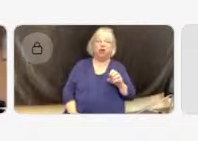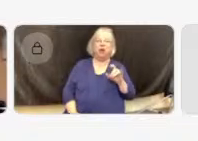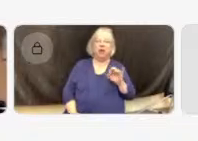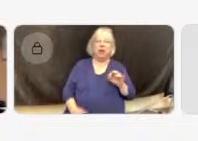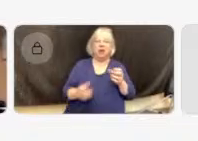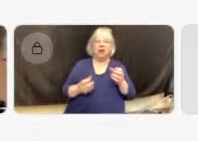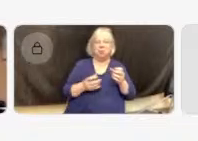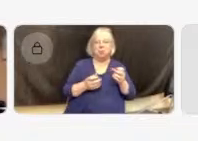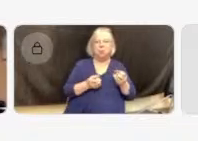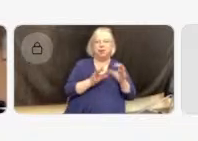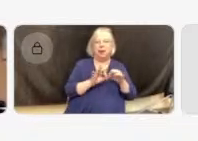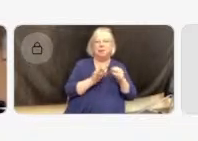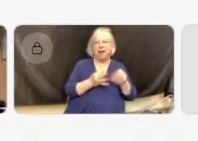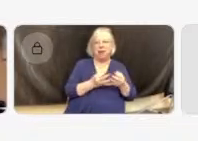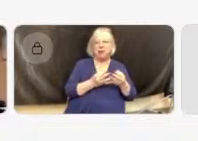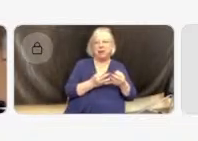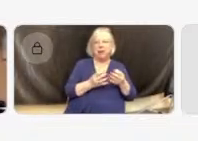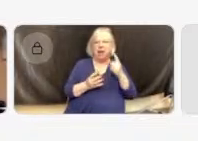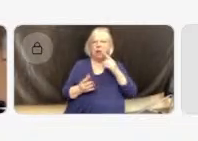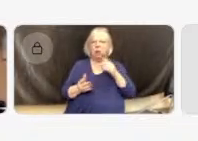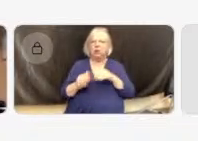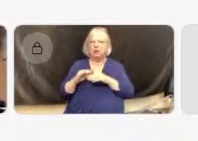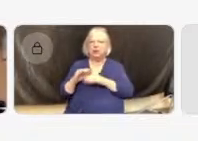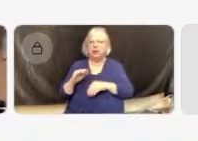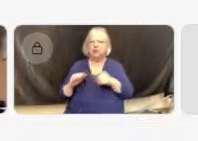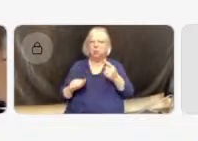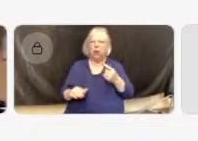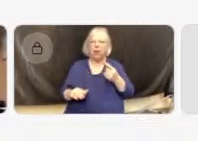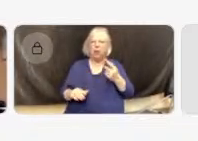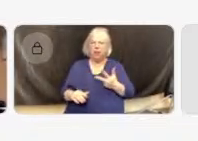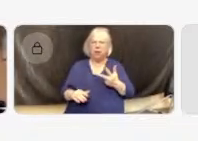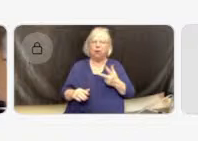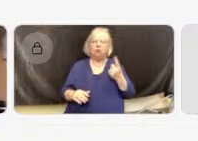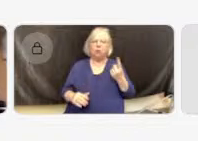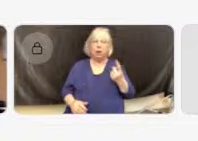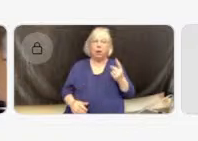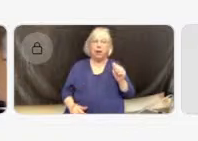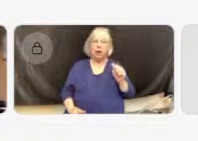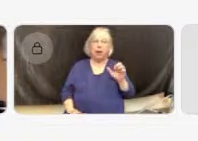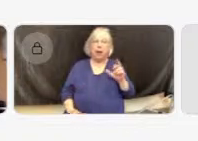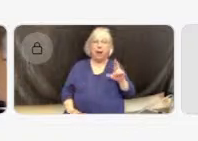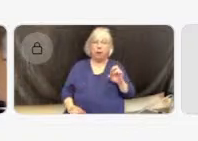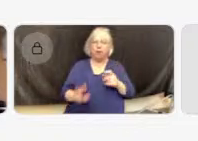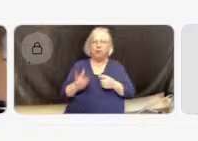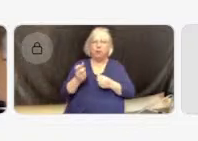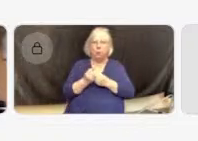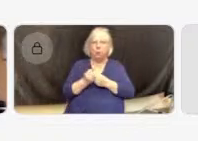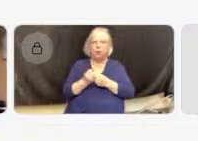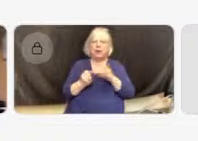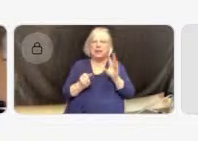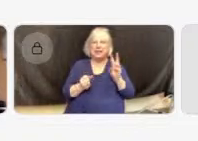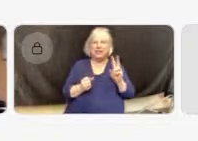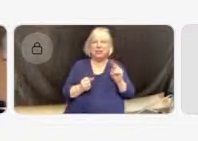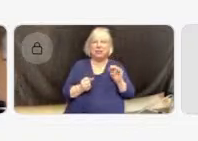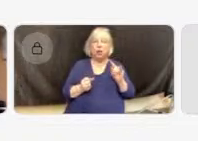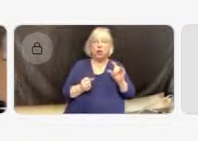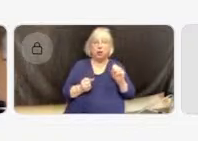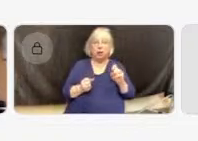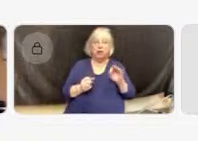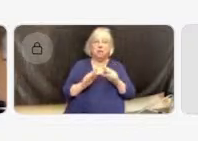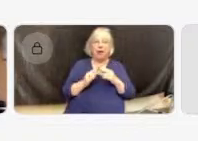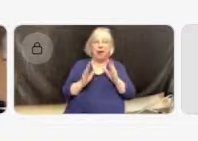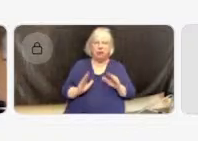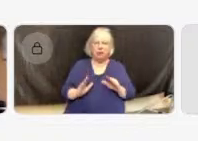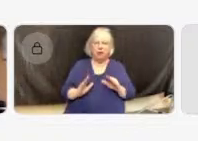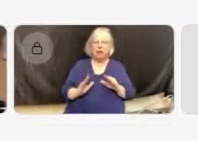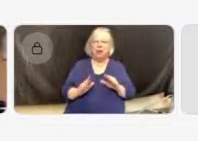density far beyond what we're talking. This is less than 1/3 of an acre, supporting 6 units of housing. If